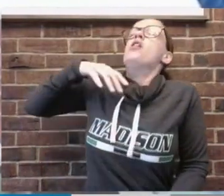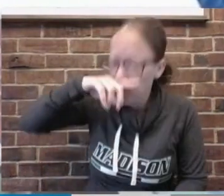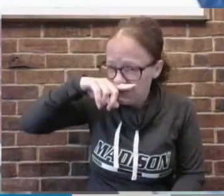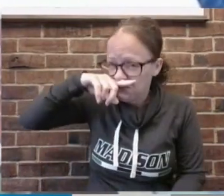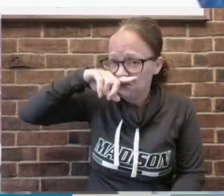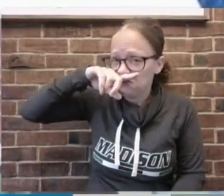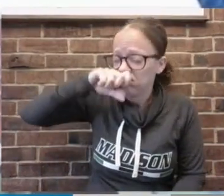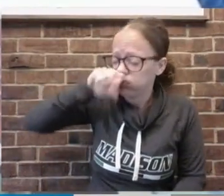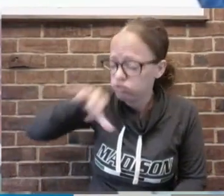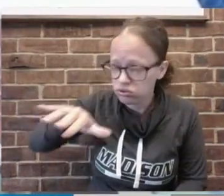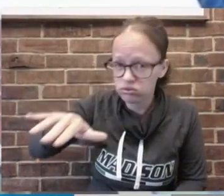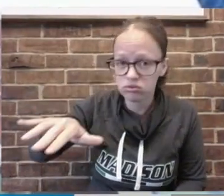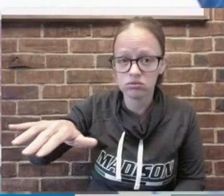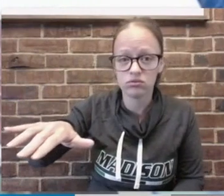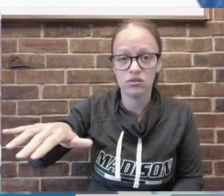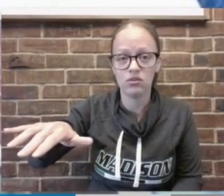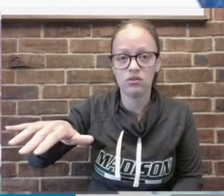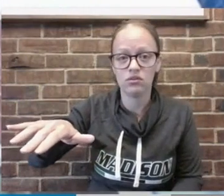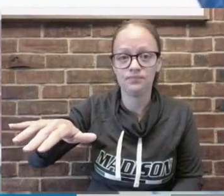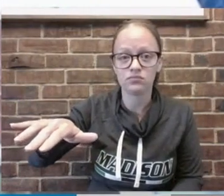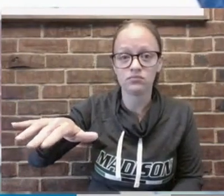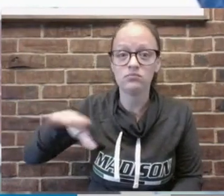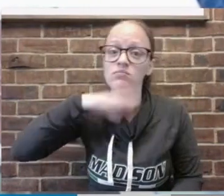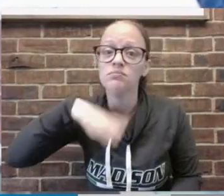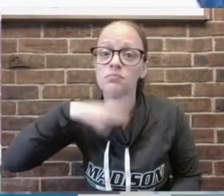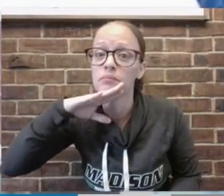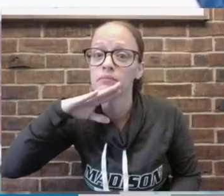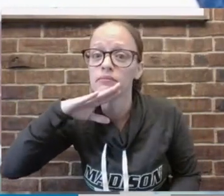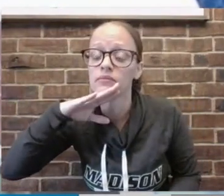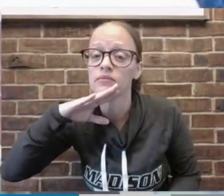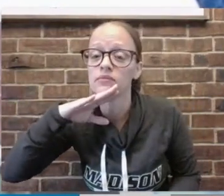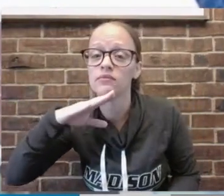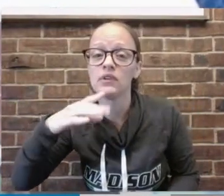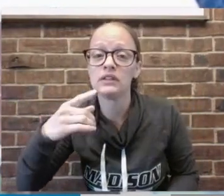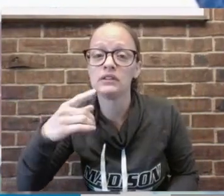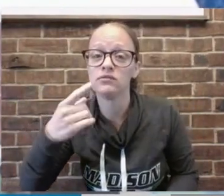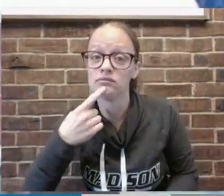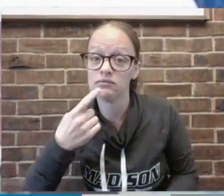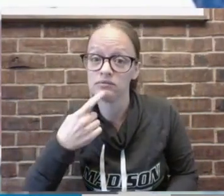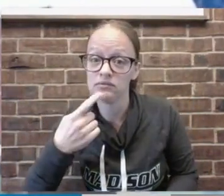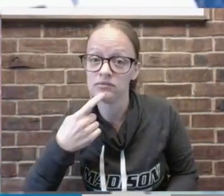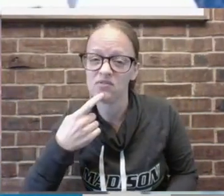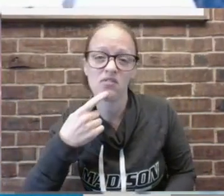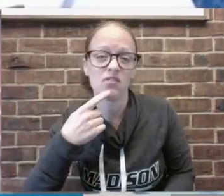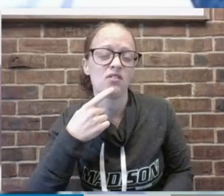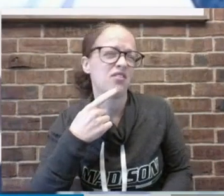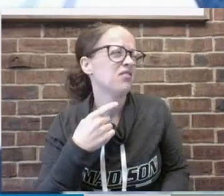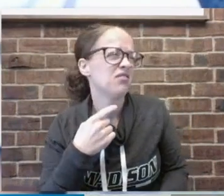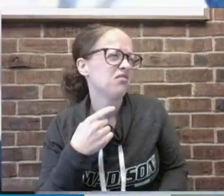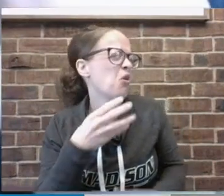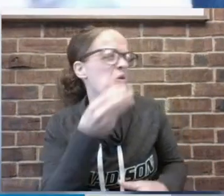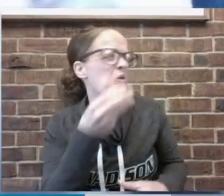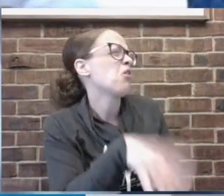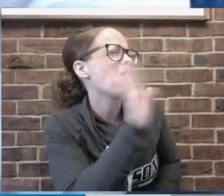again then the third little pig yelled and your old granny can sit on a pin